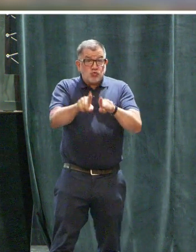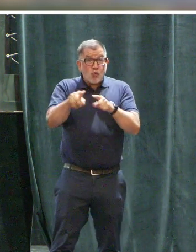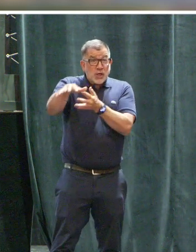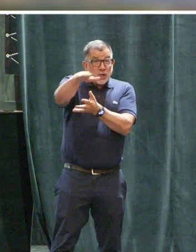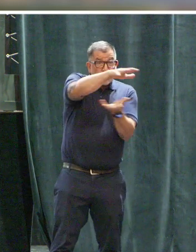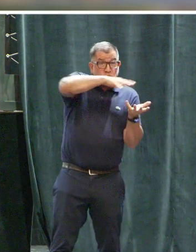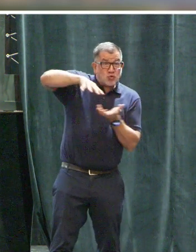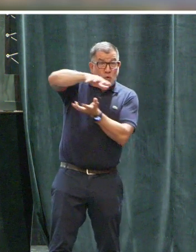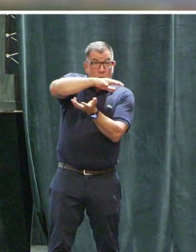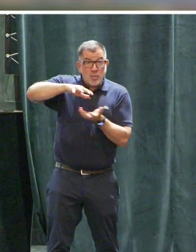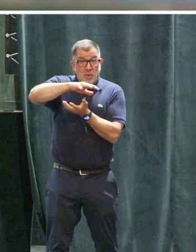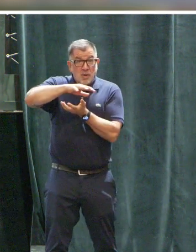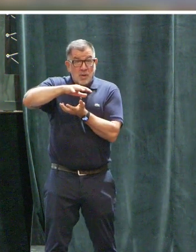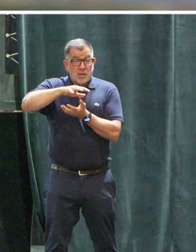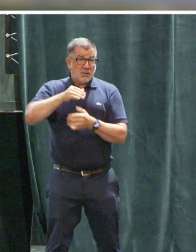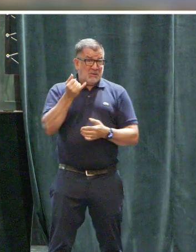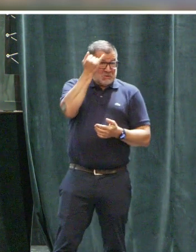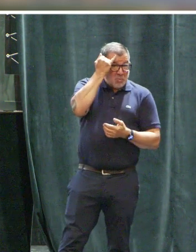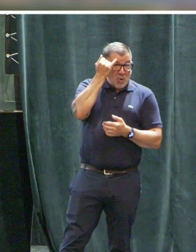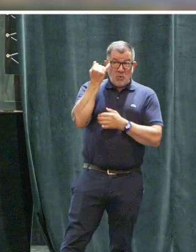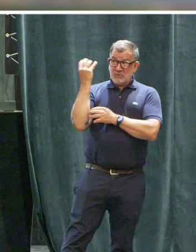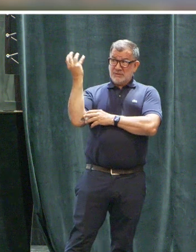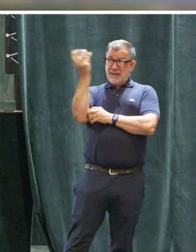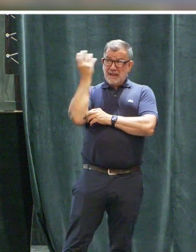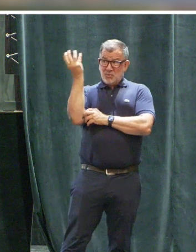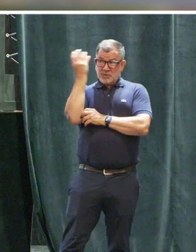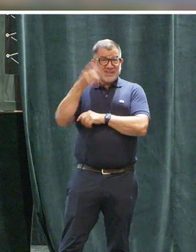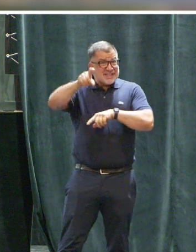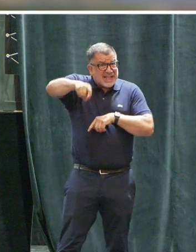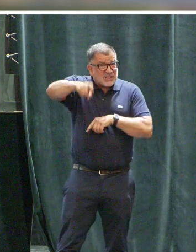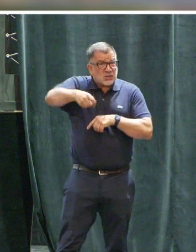system, thinking of the need for ambulances during Sandy?